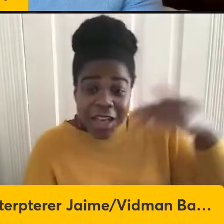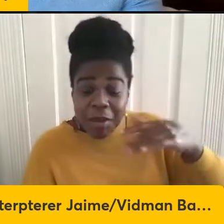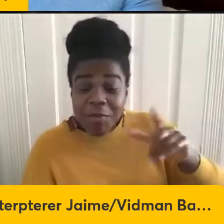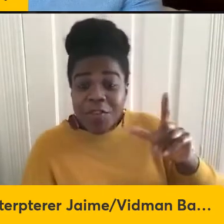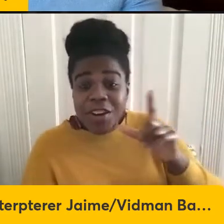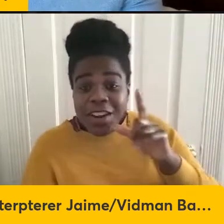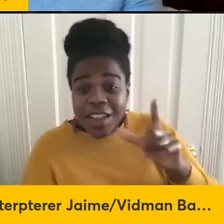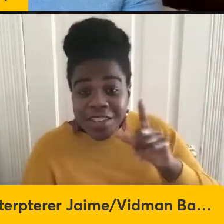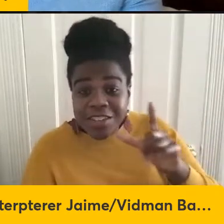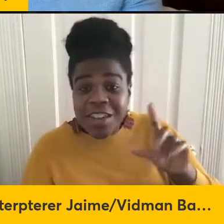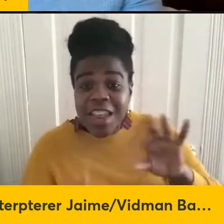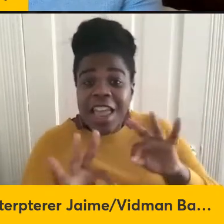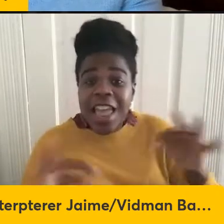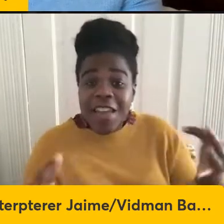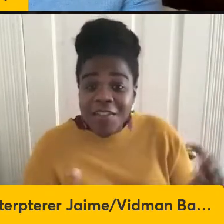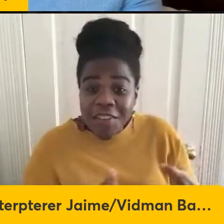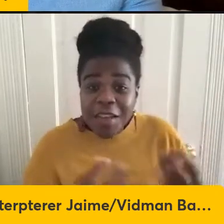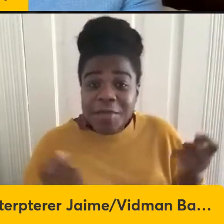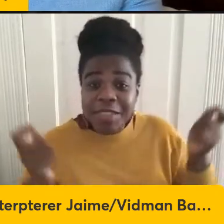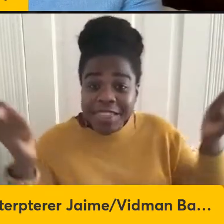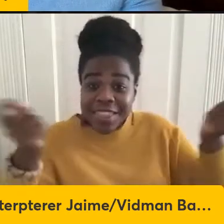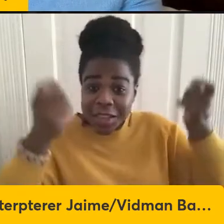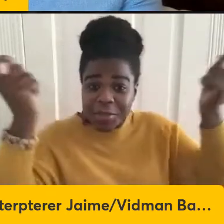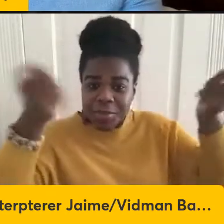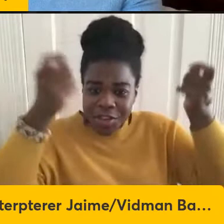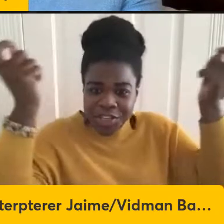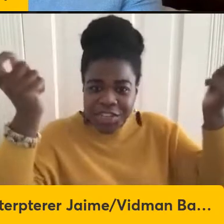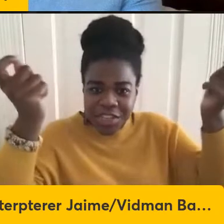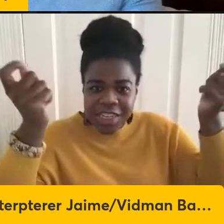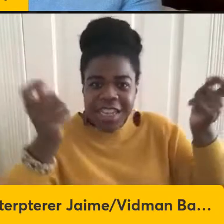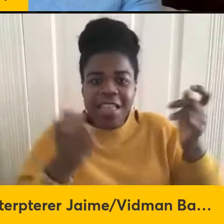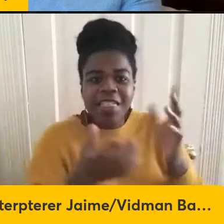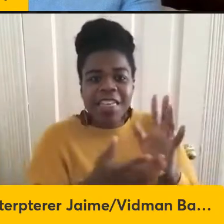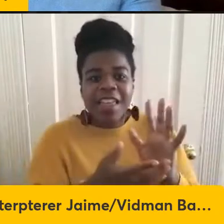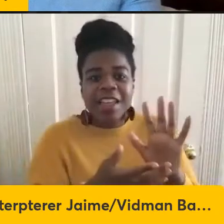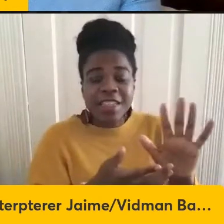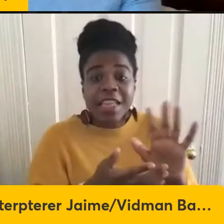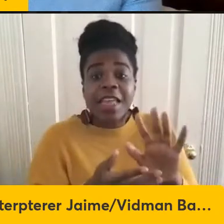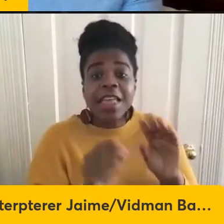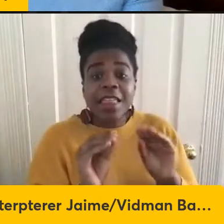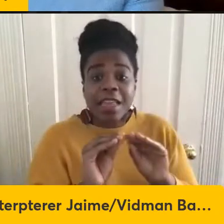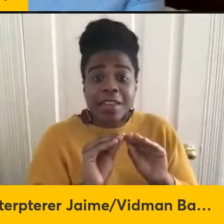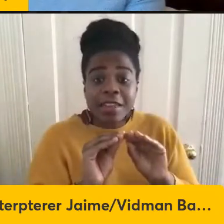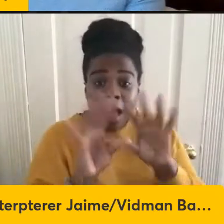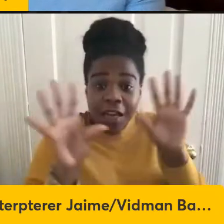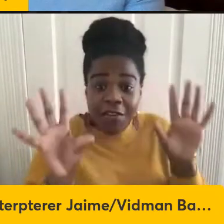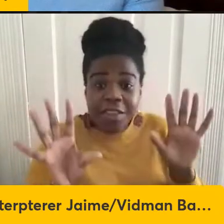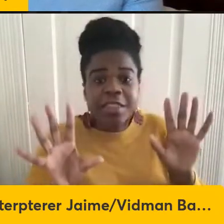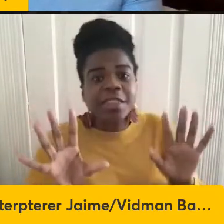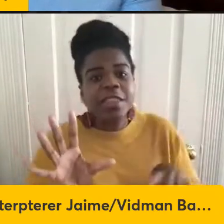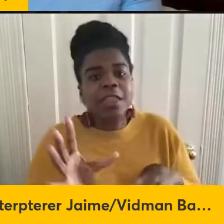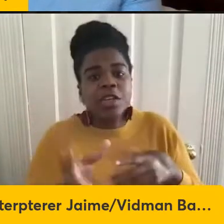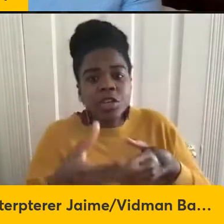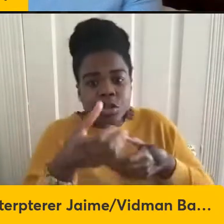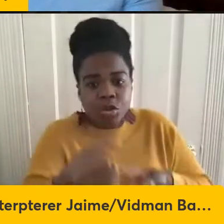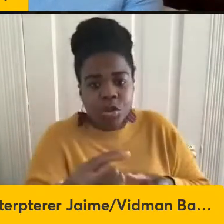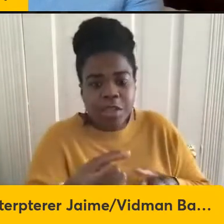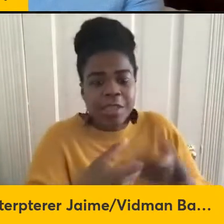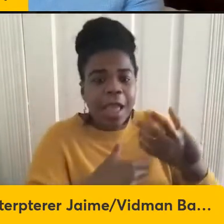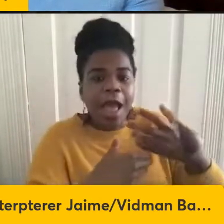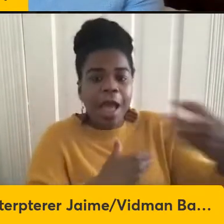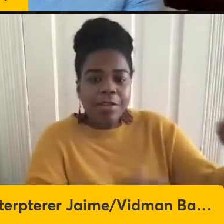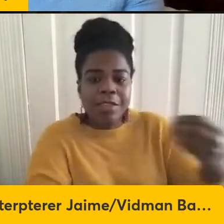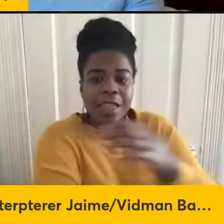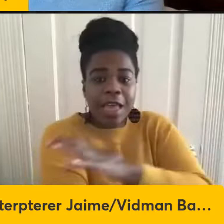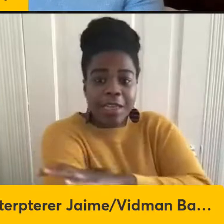for family celebrations and whatnot. So there is that implicit trust that's built outside of the clinic, that